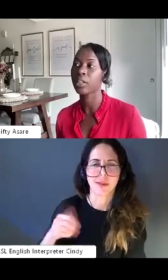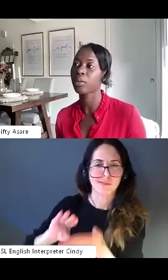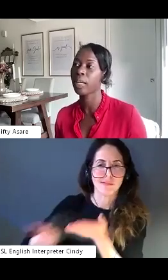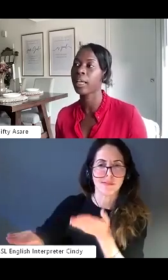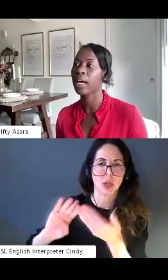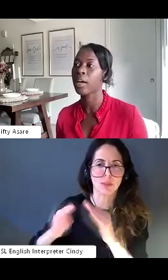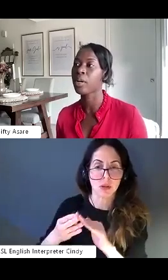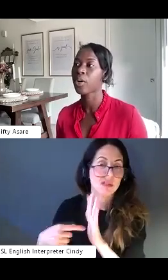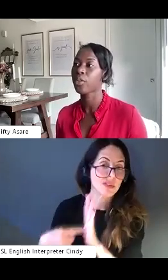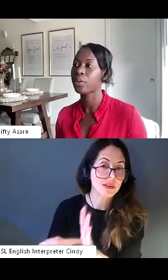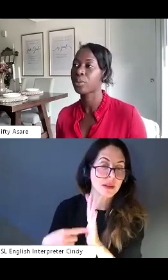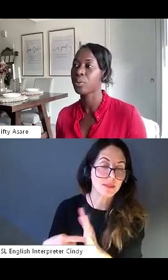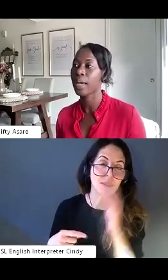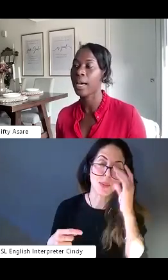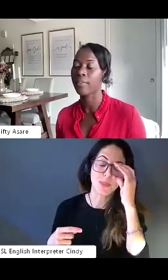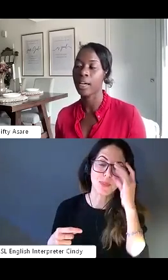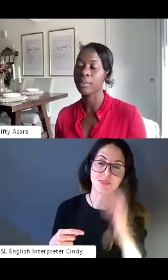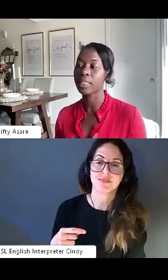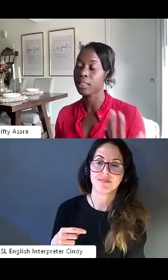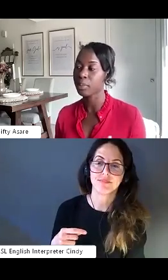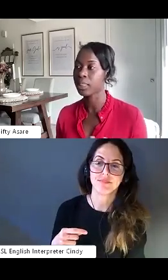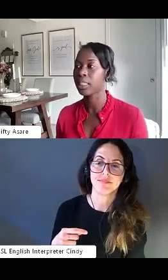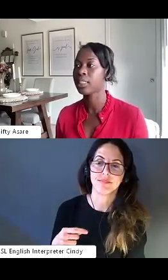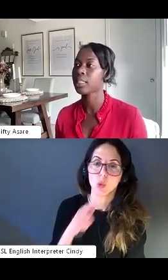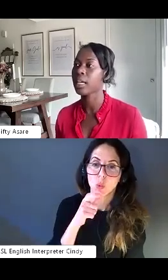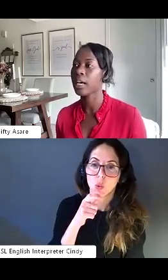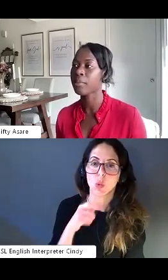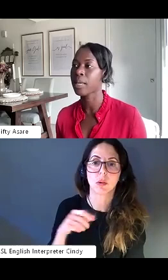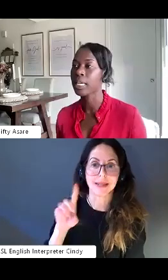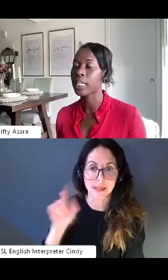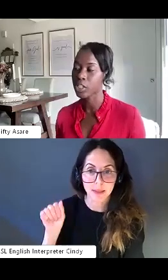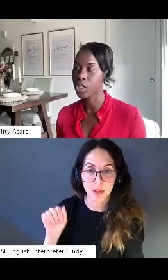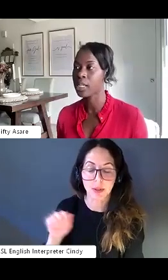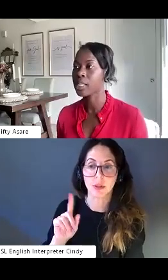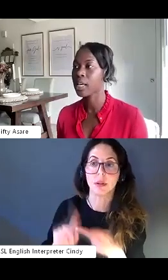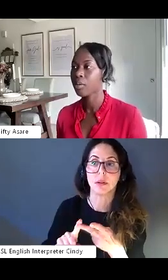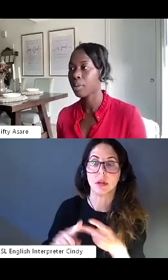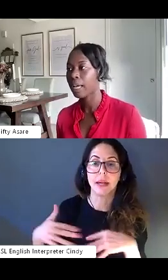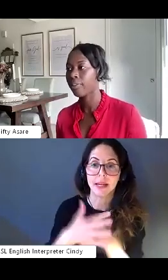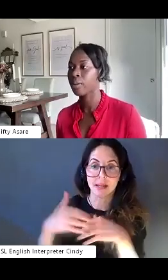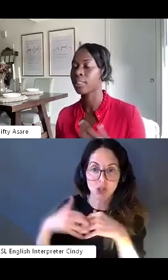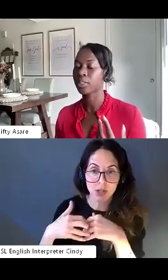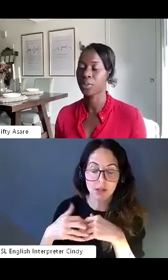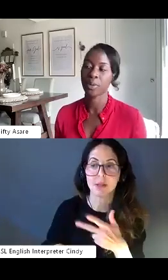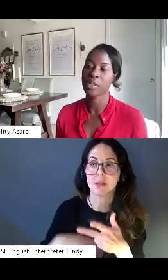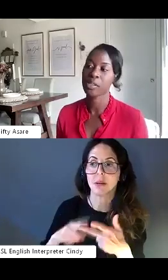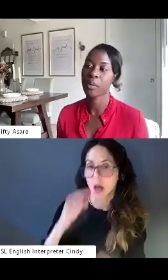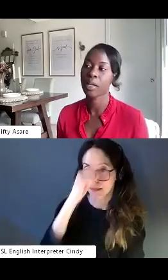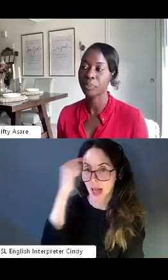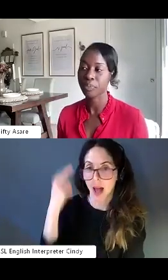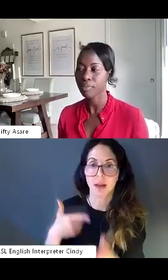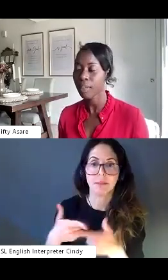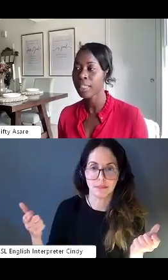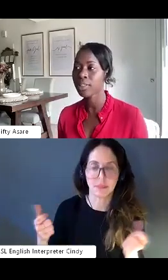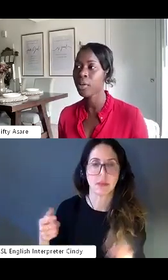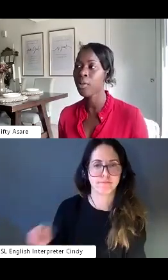communities, including those who have disabilities, Indigenous, Black folks, so forth and so